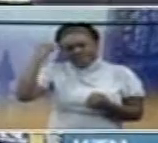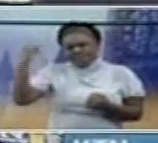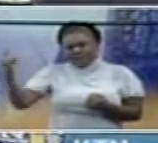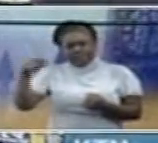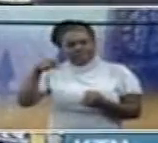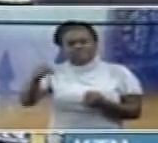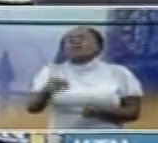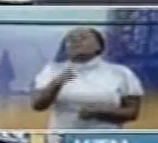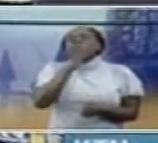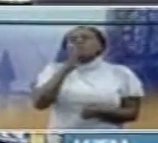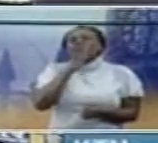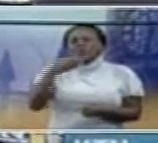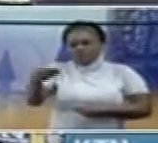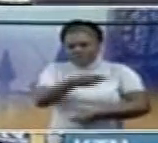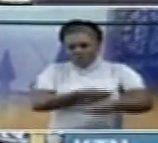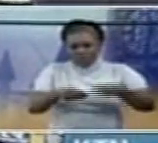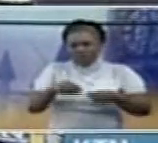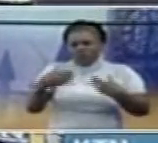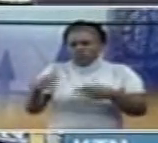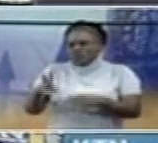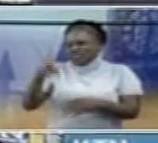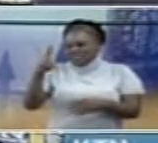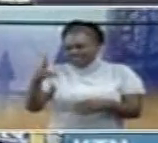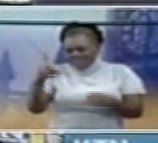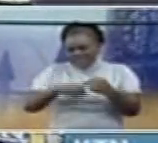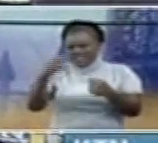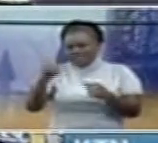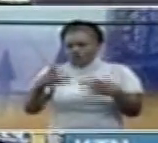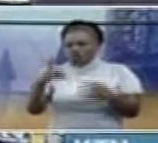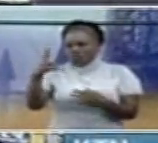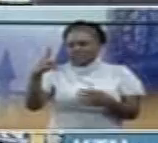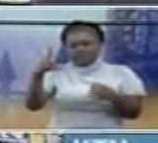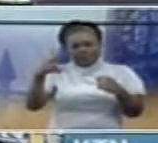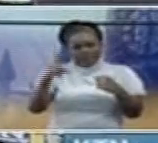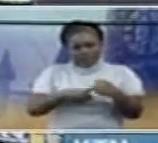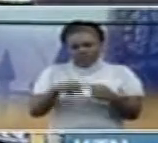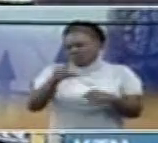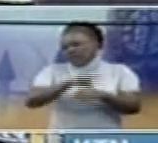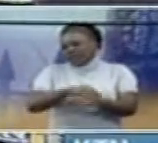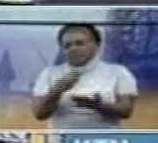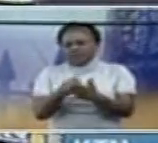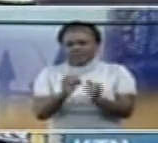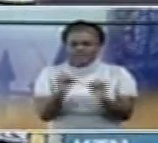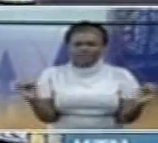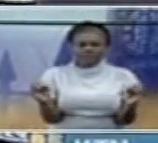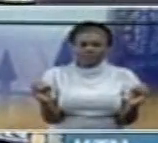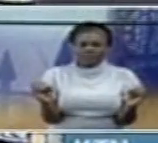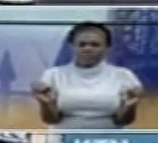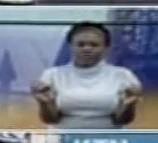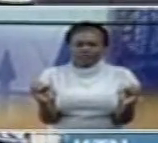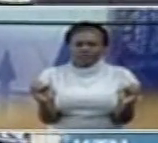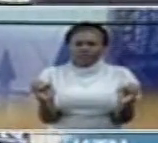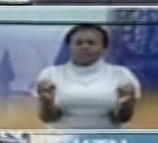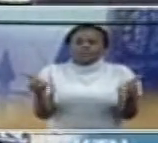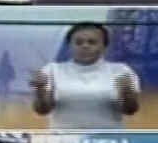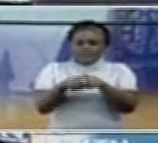economic dent that causes if you lose 16 to 26 days of perhaps getting 50 shillings here, 200 shillings there. And that gives the other